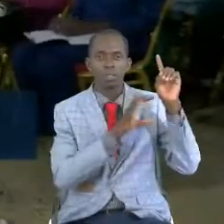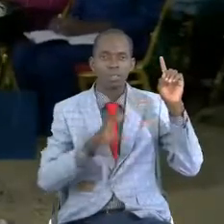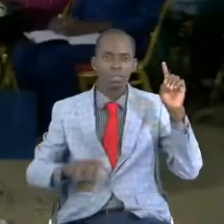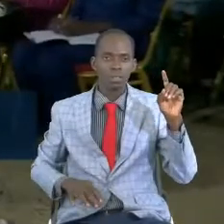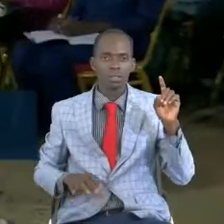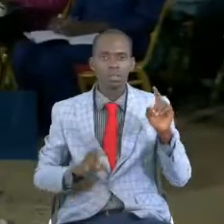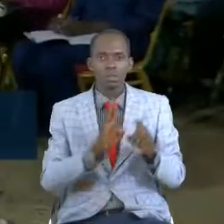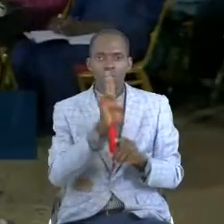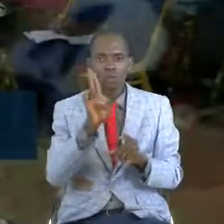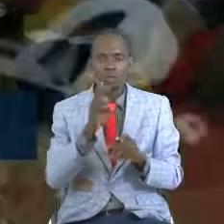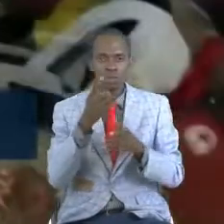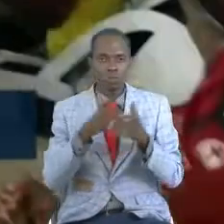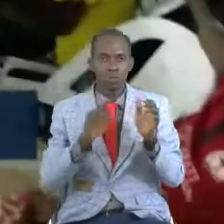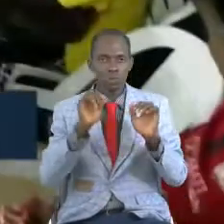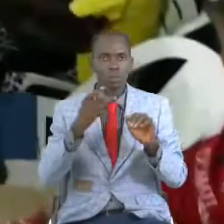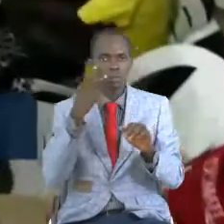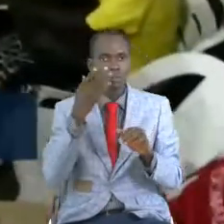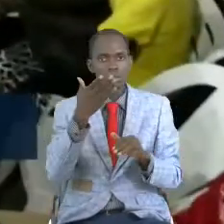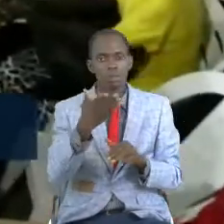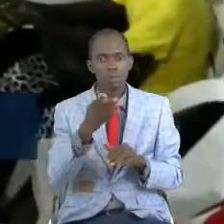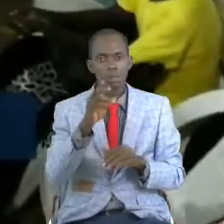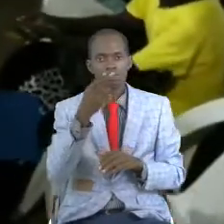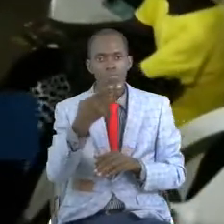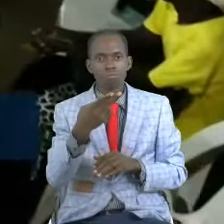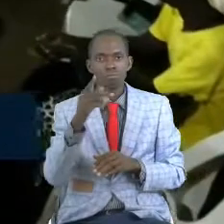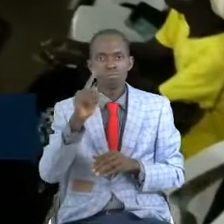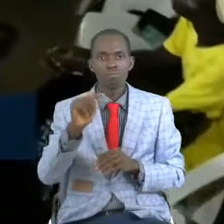You can see the link on your screen.